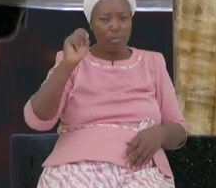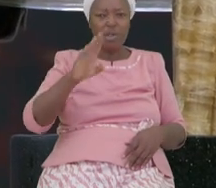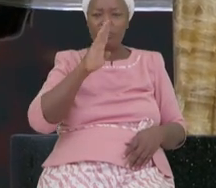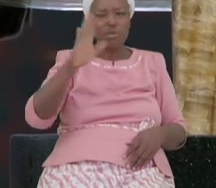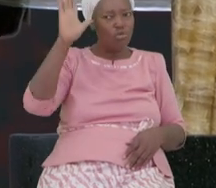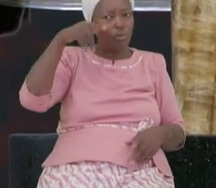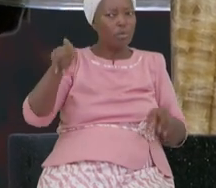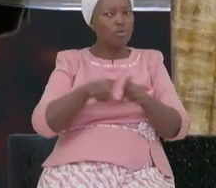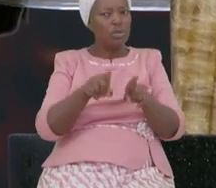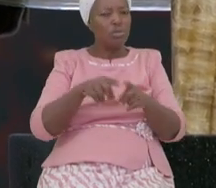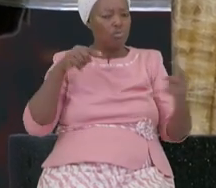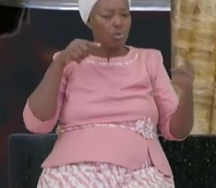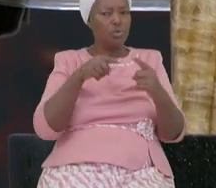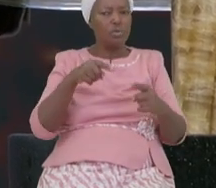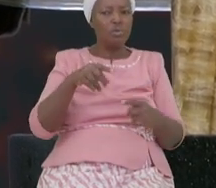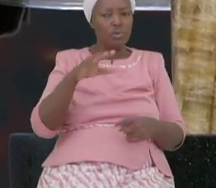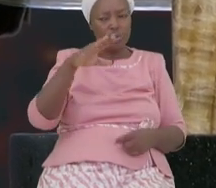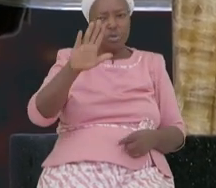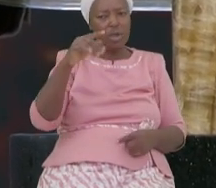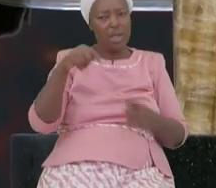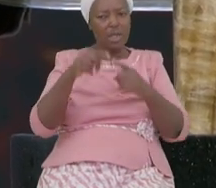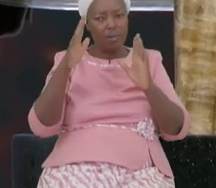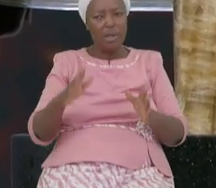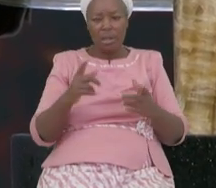too towards him. You see,